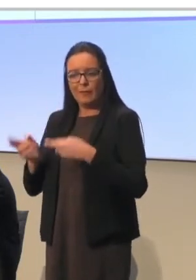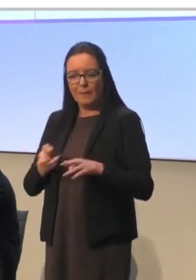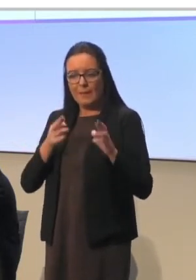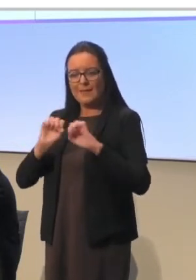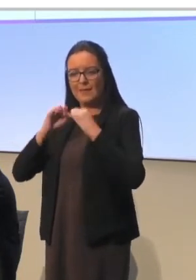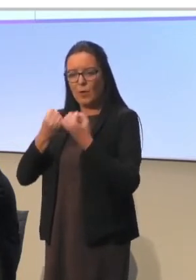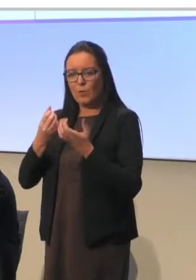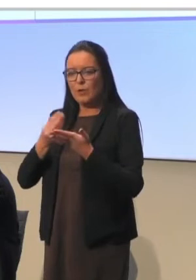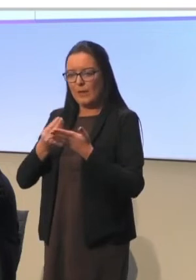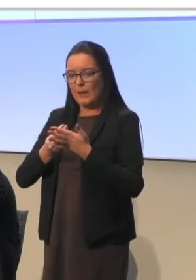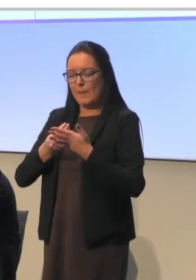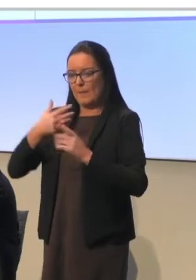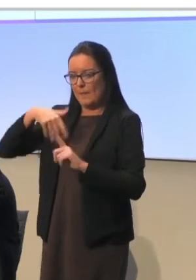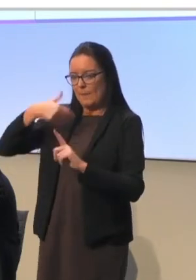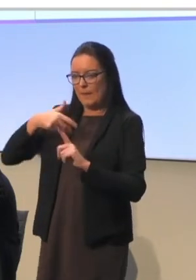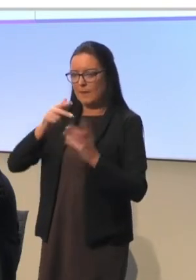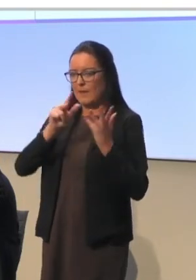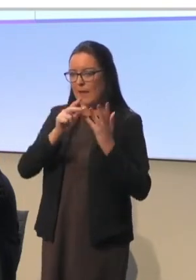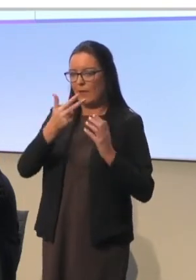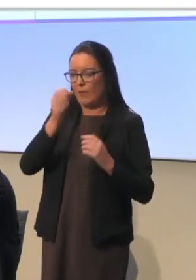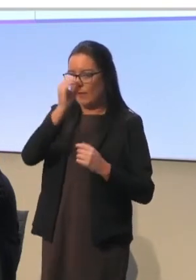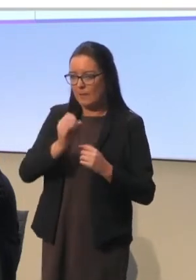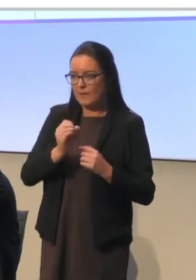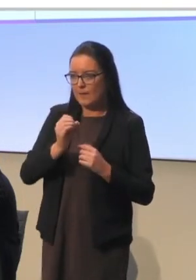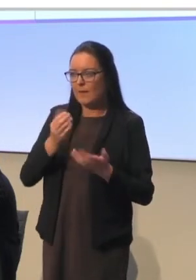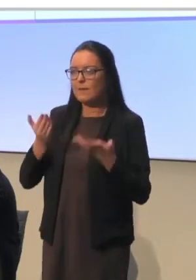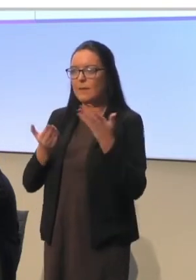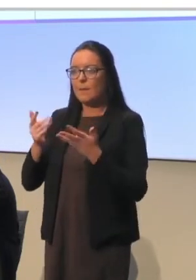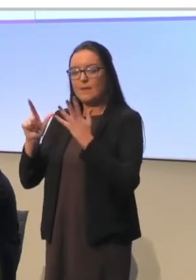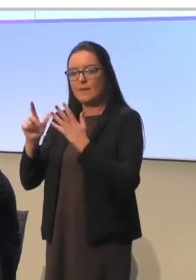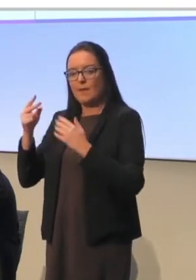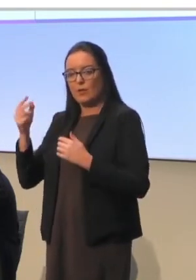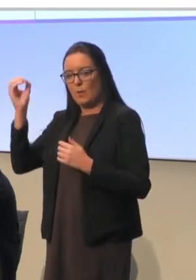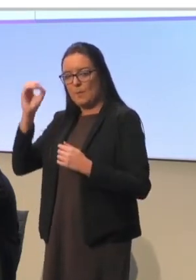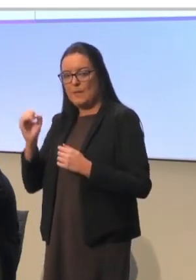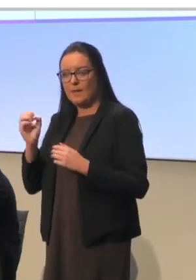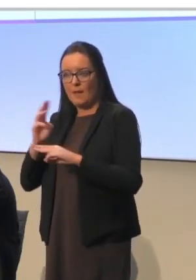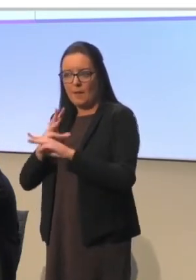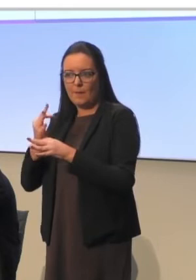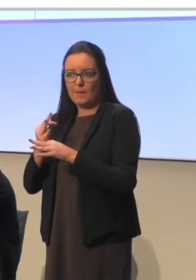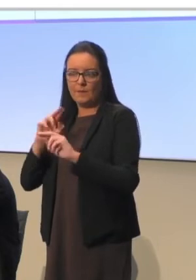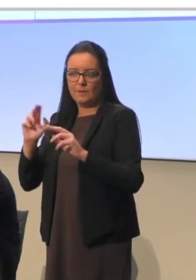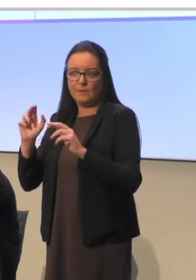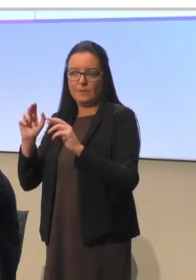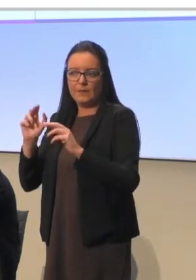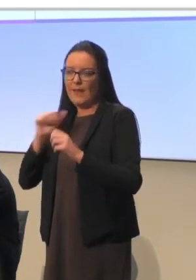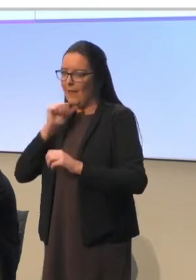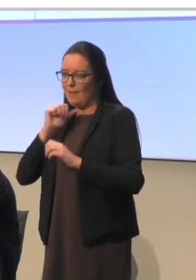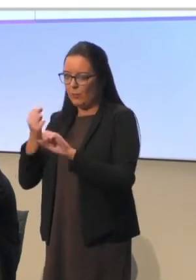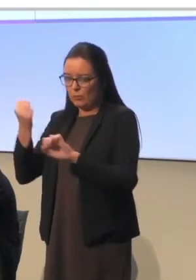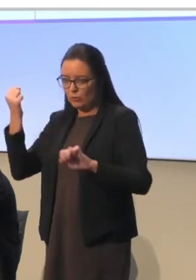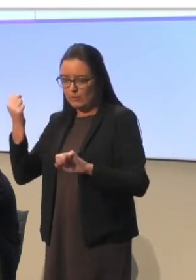with 83% of those whose parents had a degree applying compared to 72% where the parents didn't have a degree.